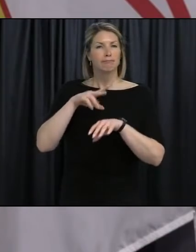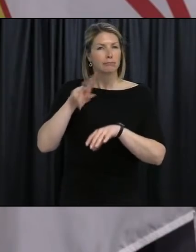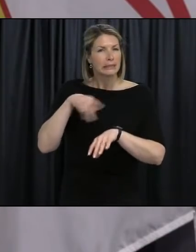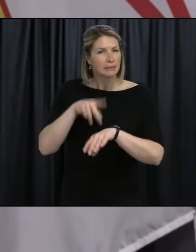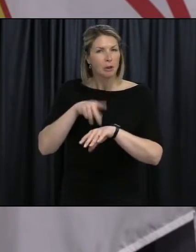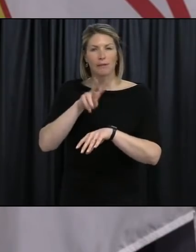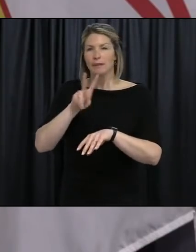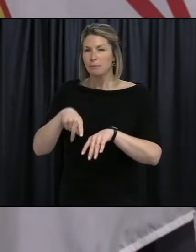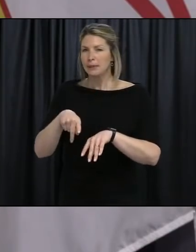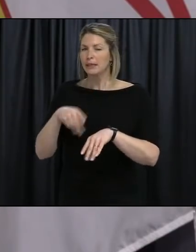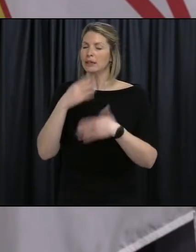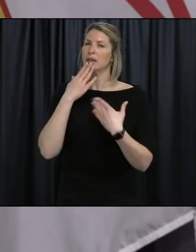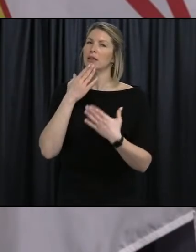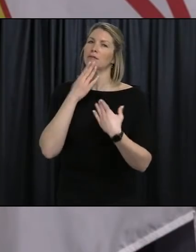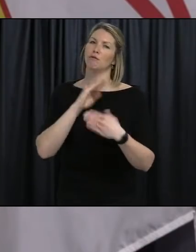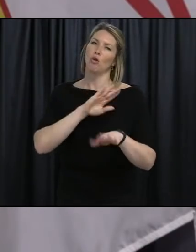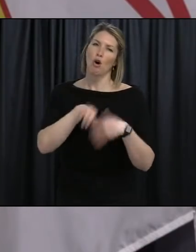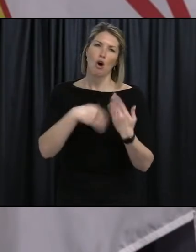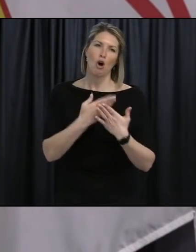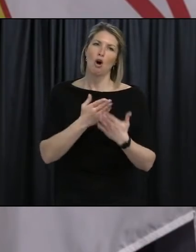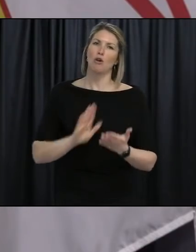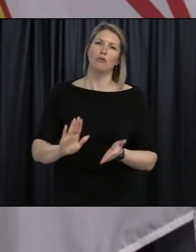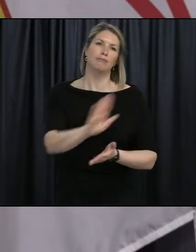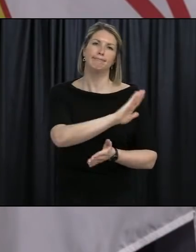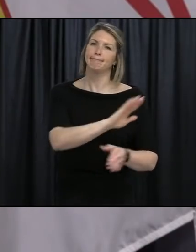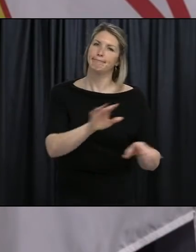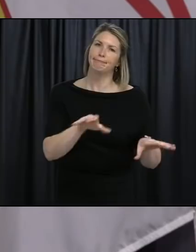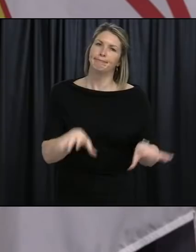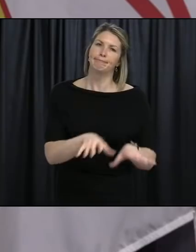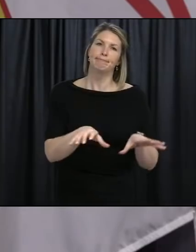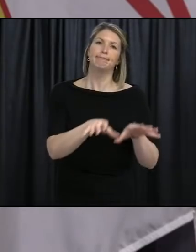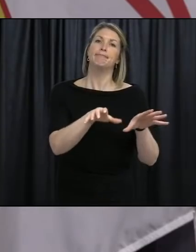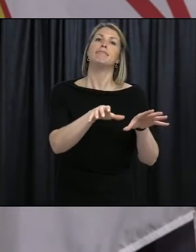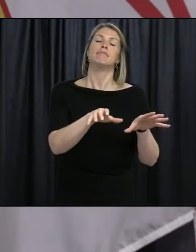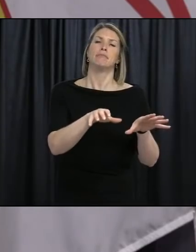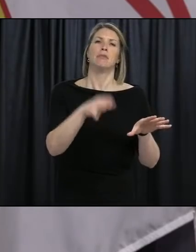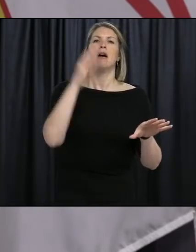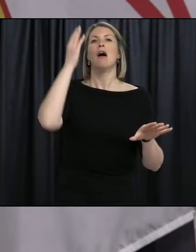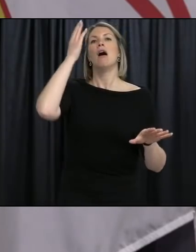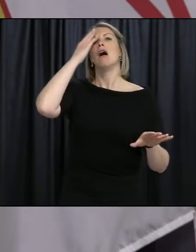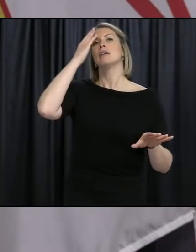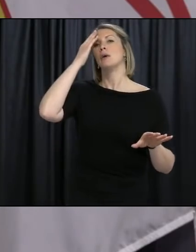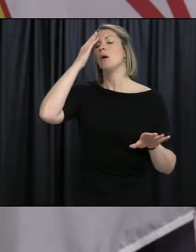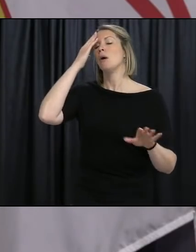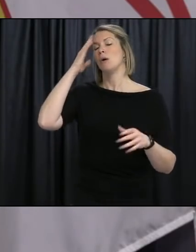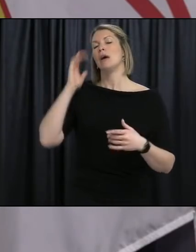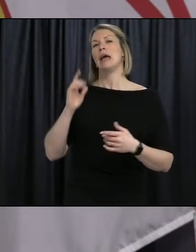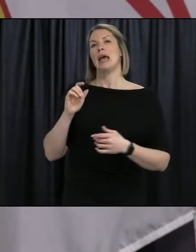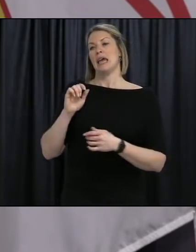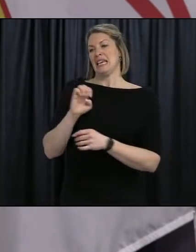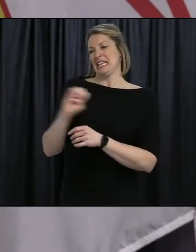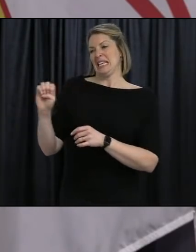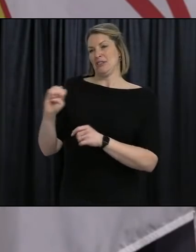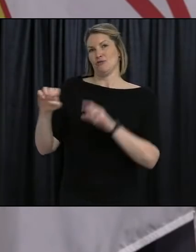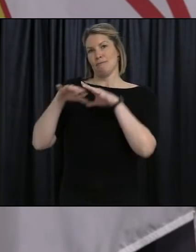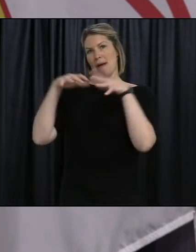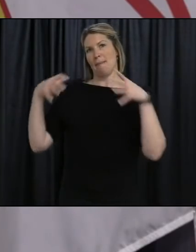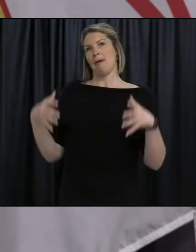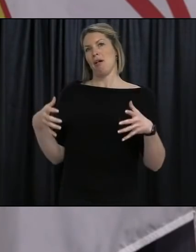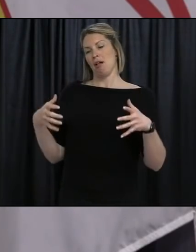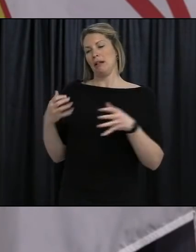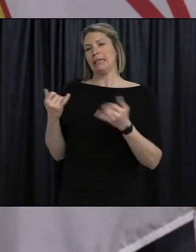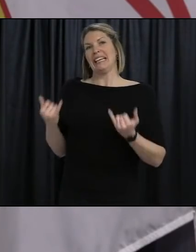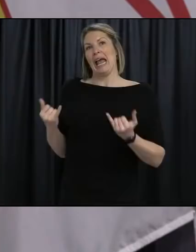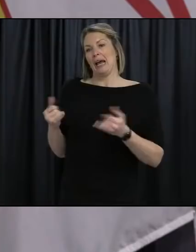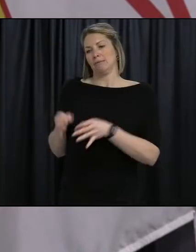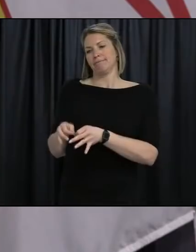times. This week, we had to adjust to the timeline with respect to the Atlantic bubble. But please know that this is